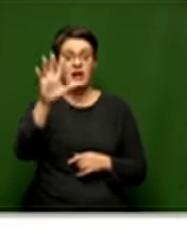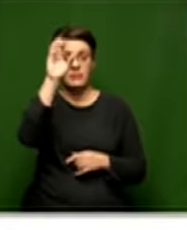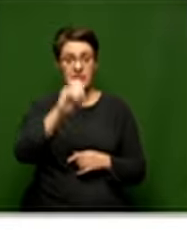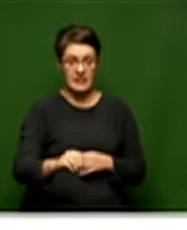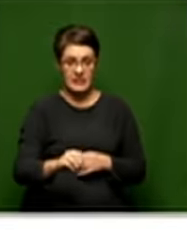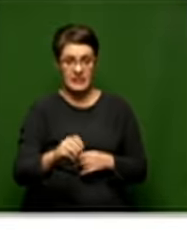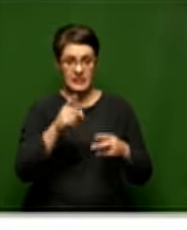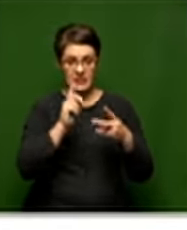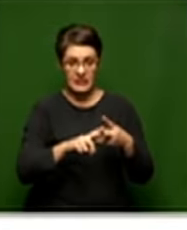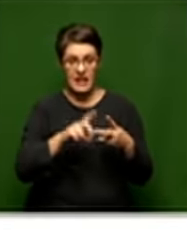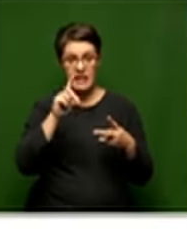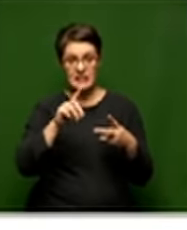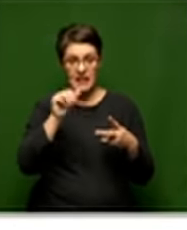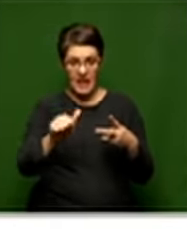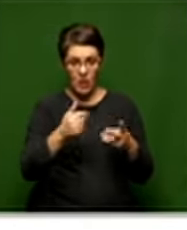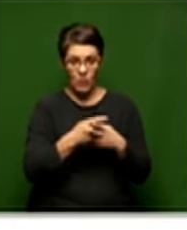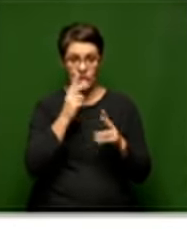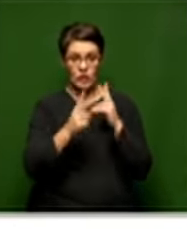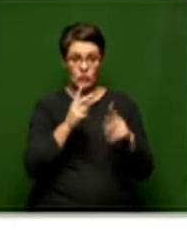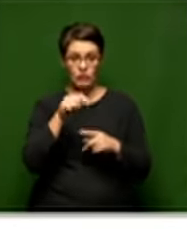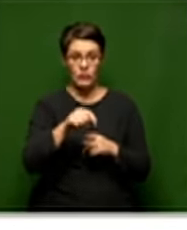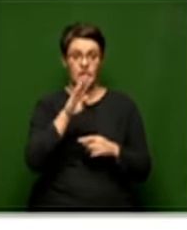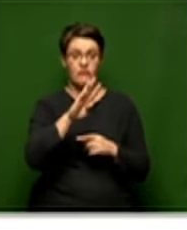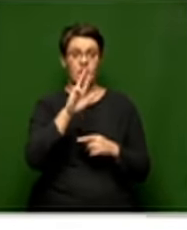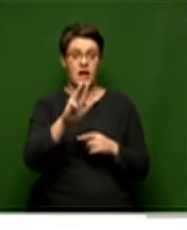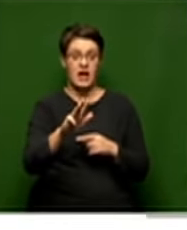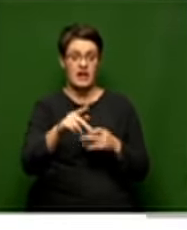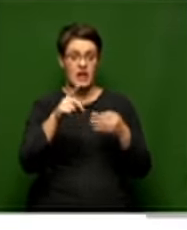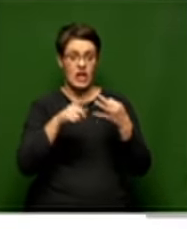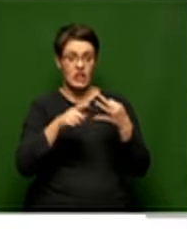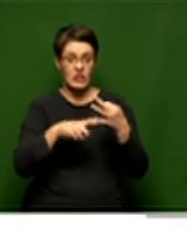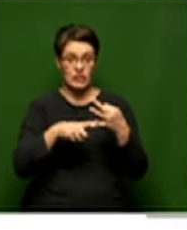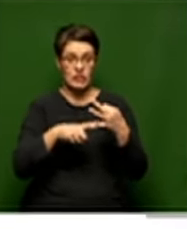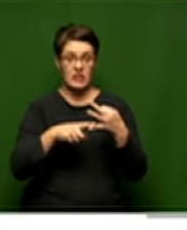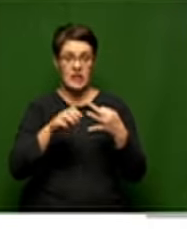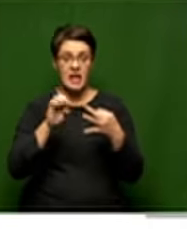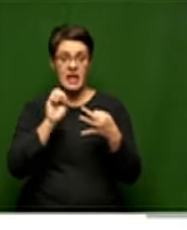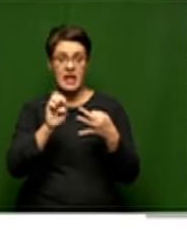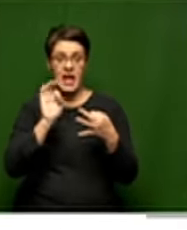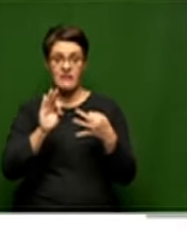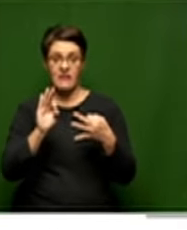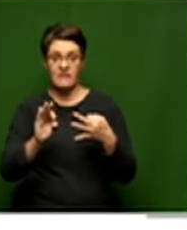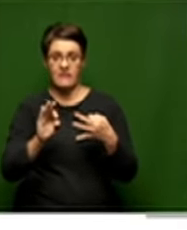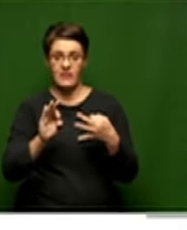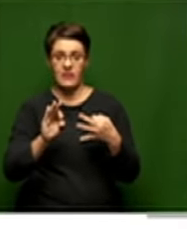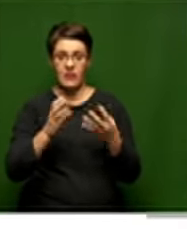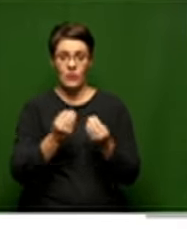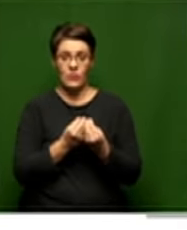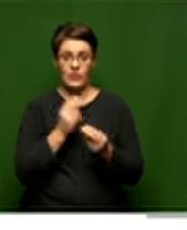65.49%, followed by the DA with 12.49%, and the third party is the Economic Freedom Fighters